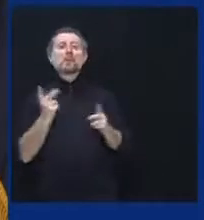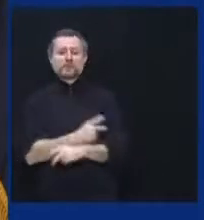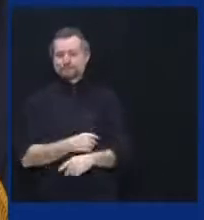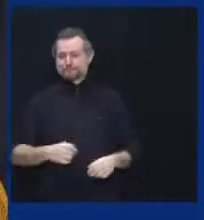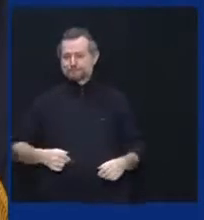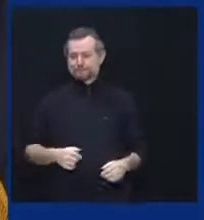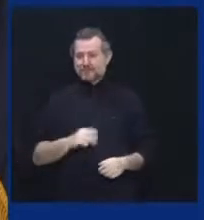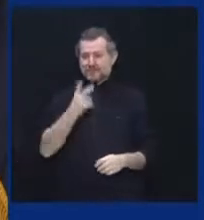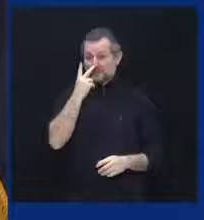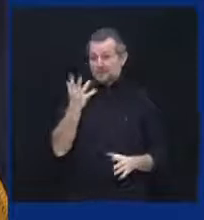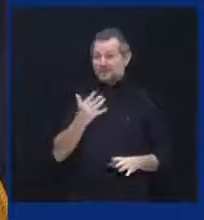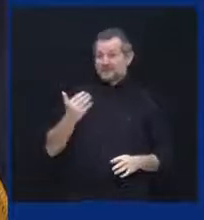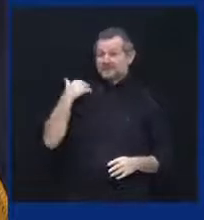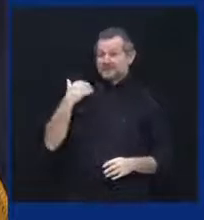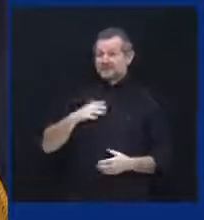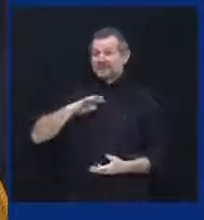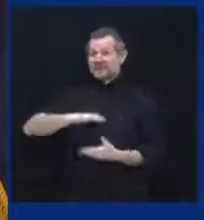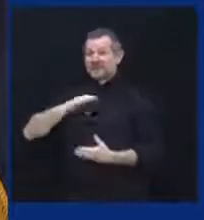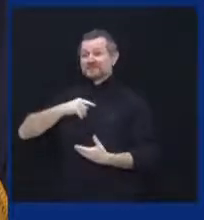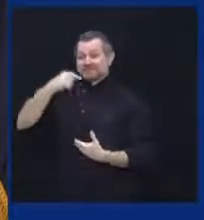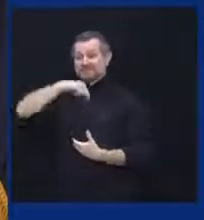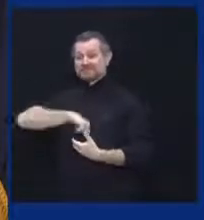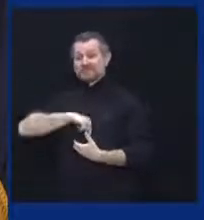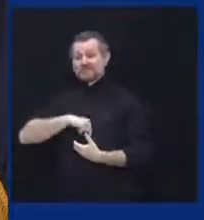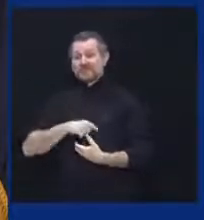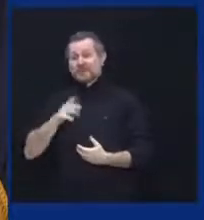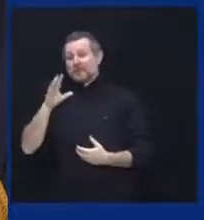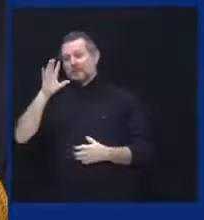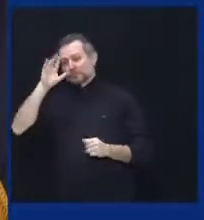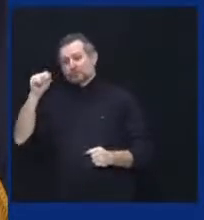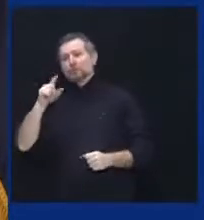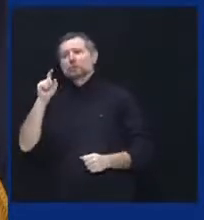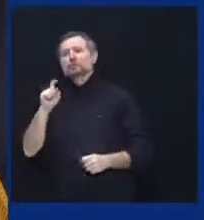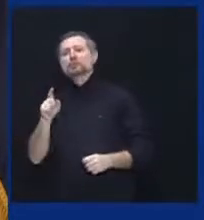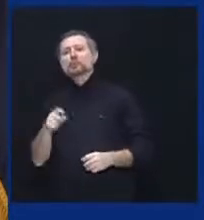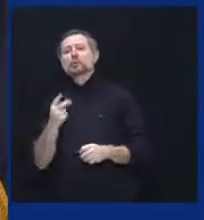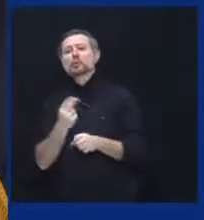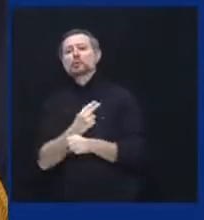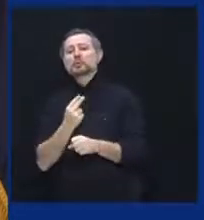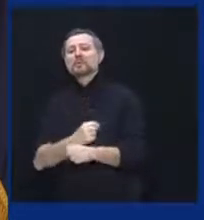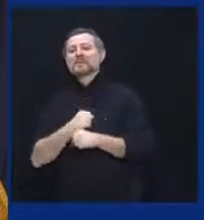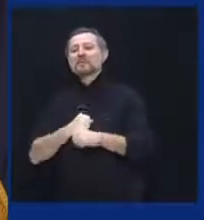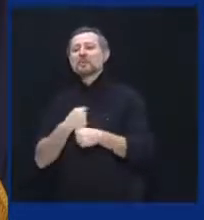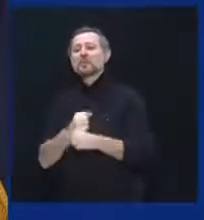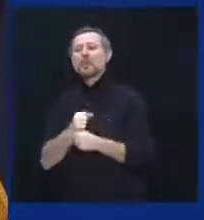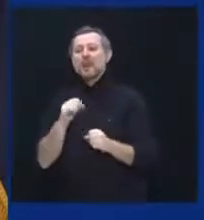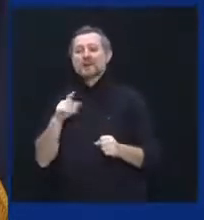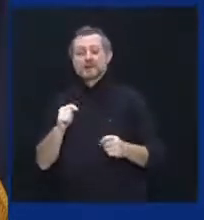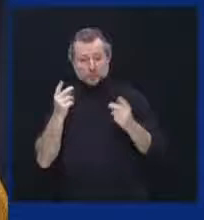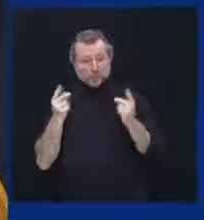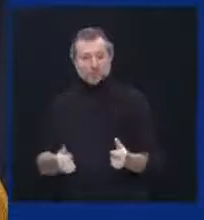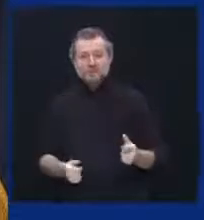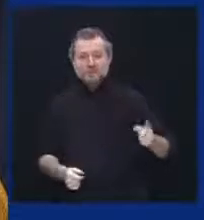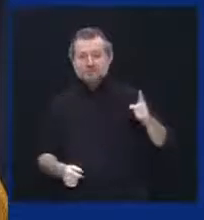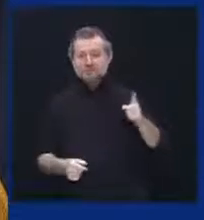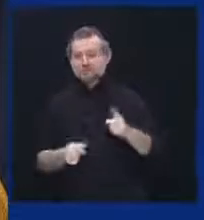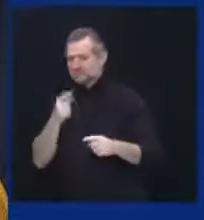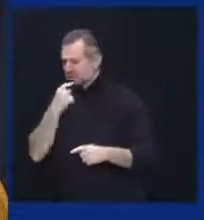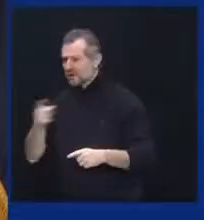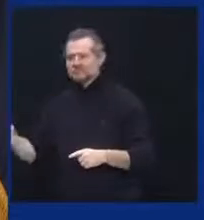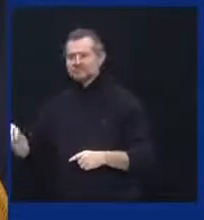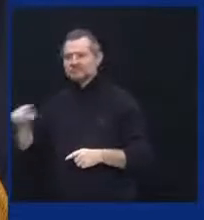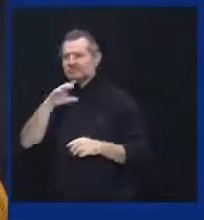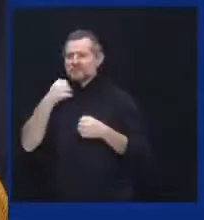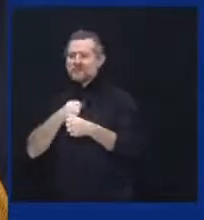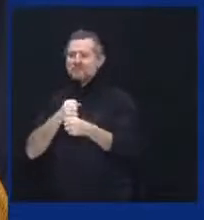in the spring was the president should have done the Defense Production Act right away, should have had manufacturers producing